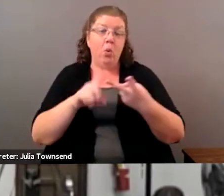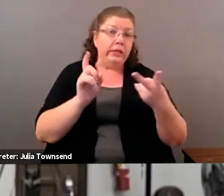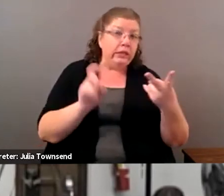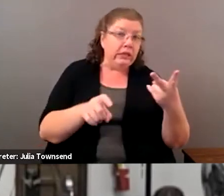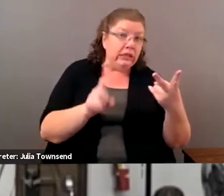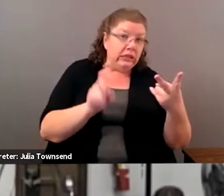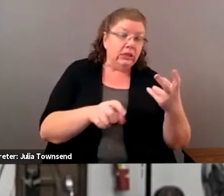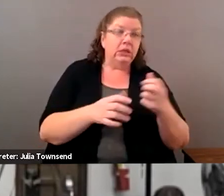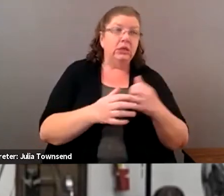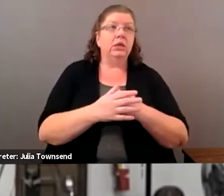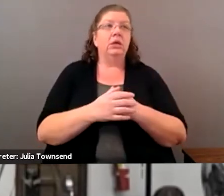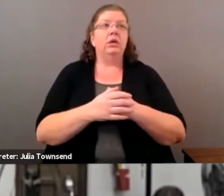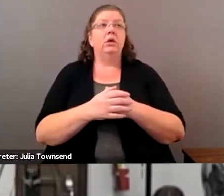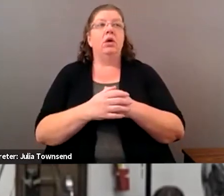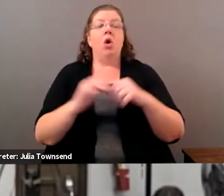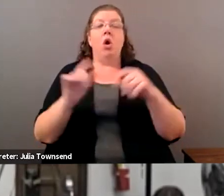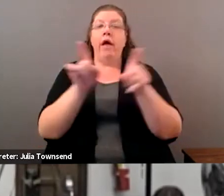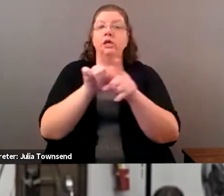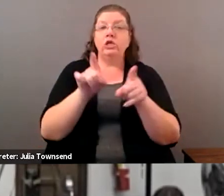want to also